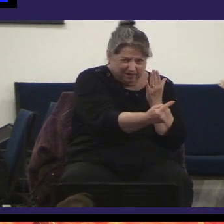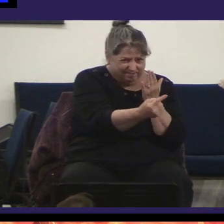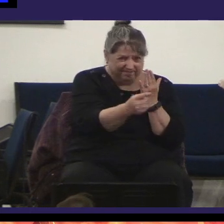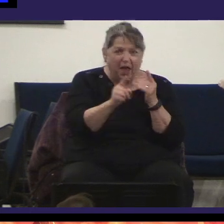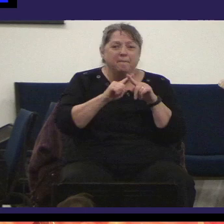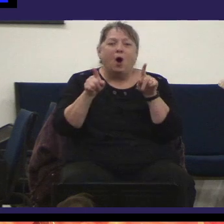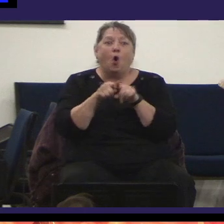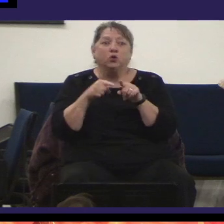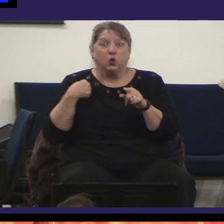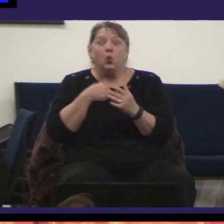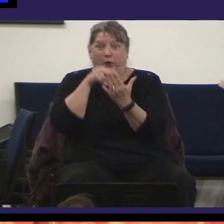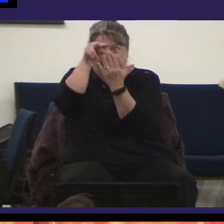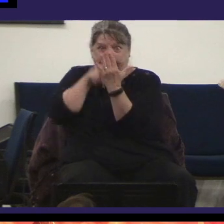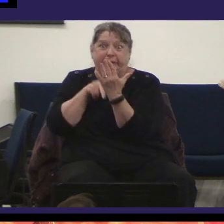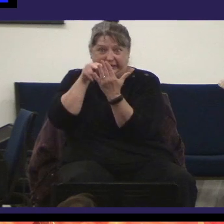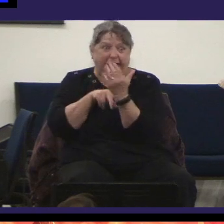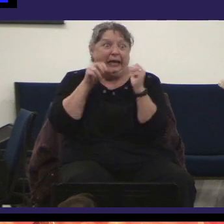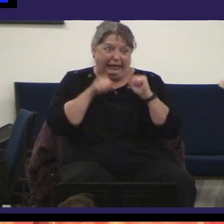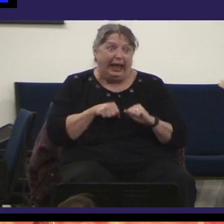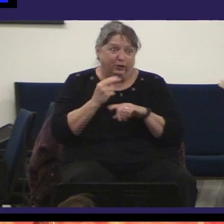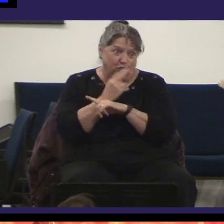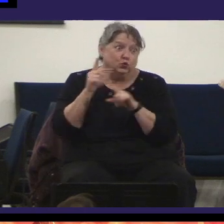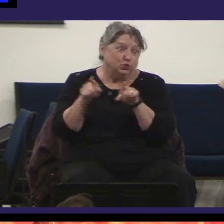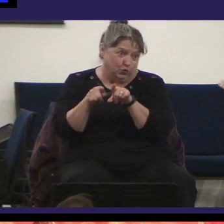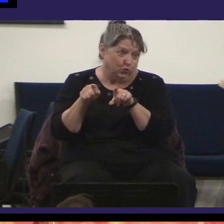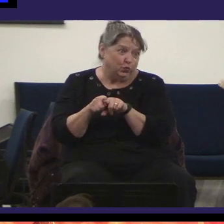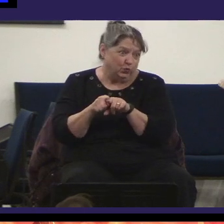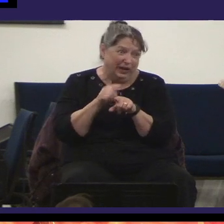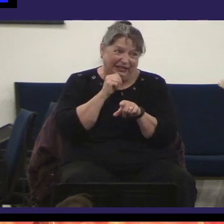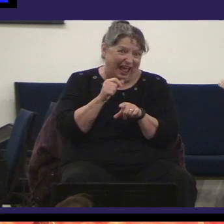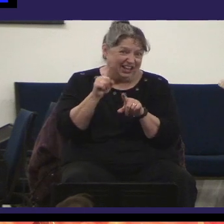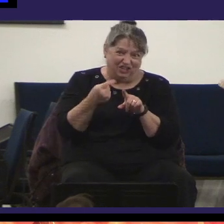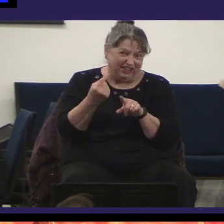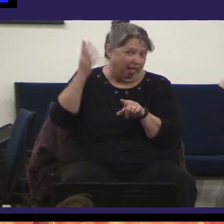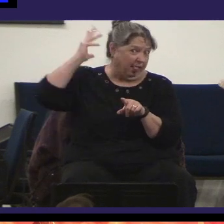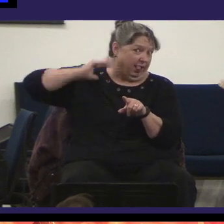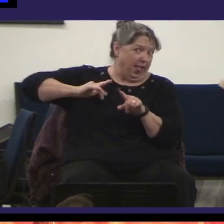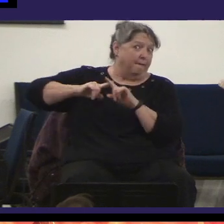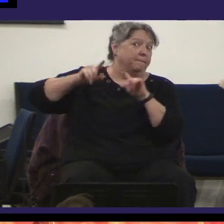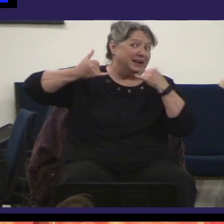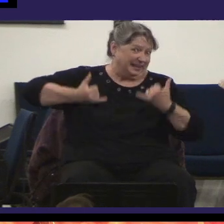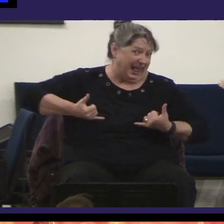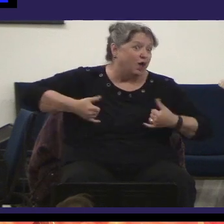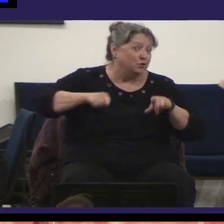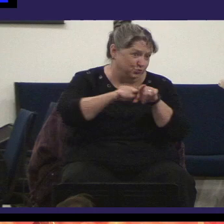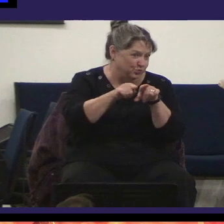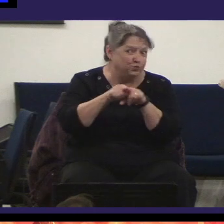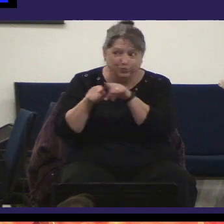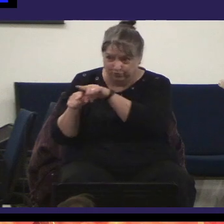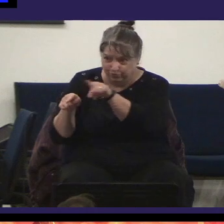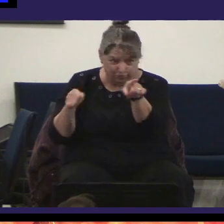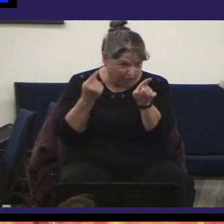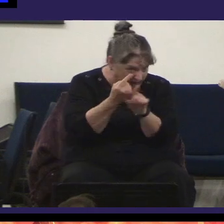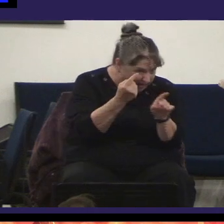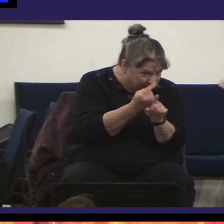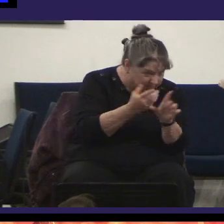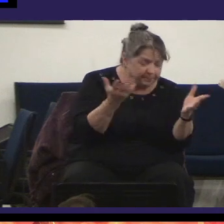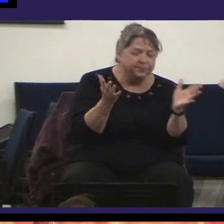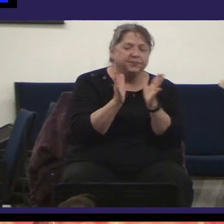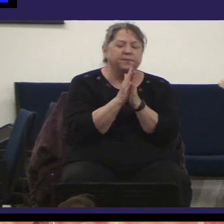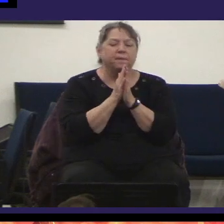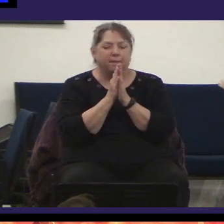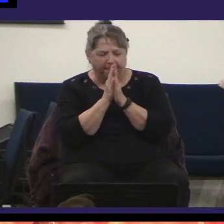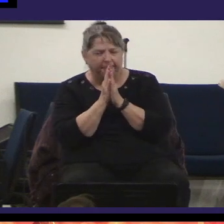You believe it's for us as well? Amen. All right, and so he's writing to the church at Ephesus, and he's writing to us,